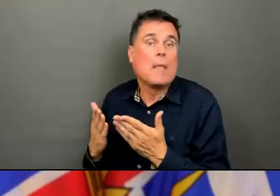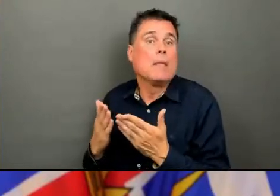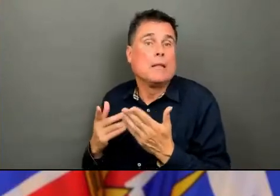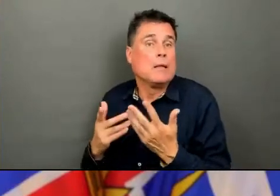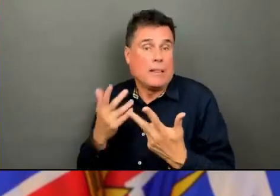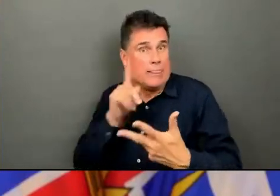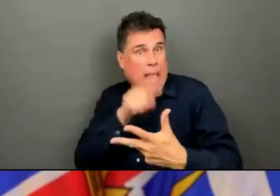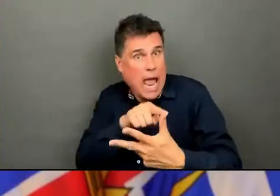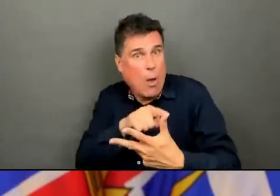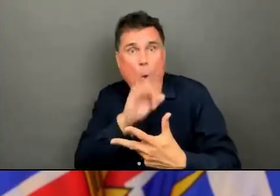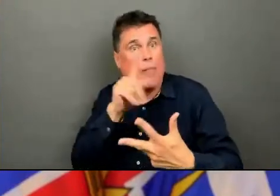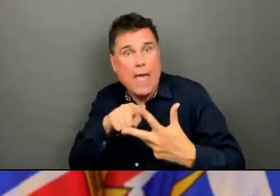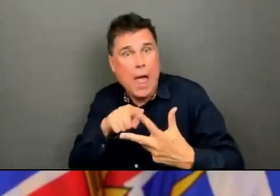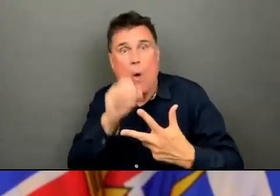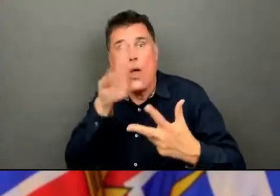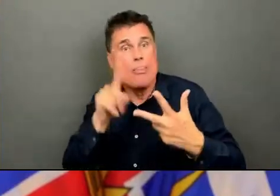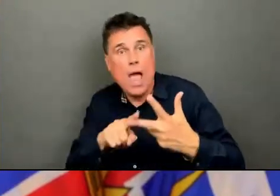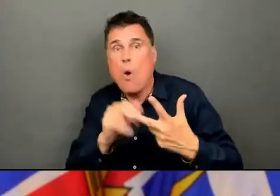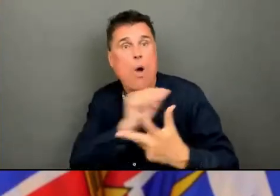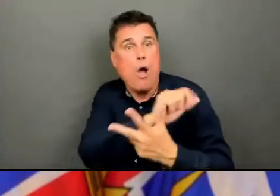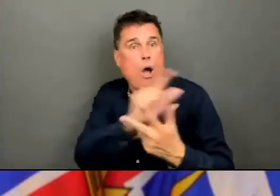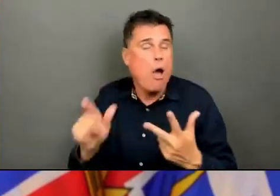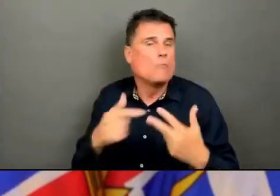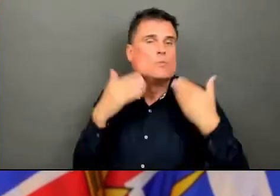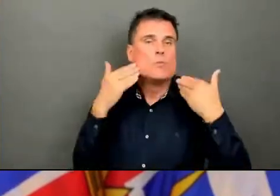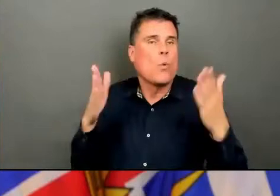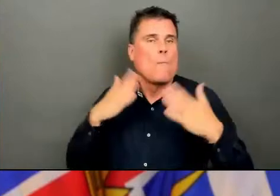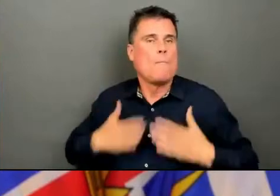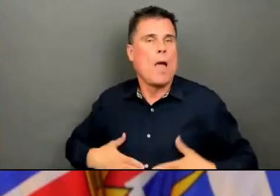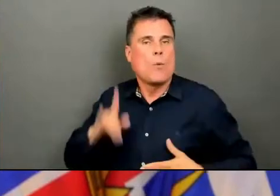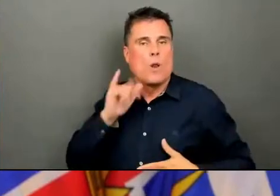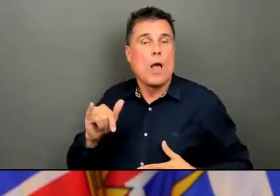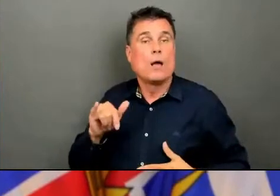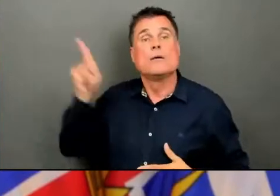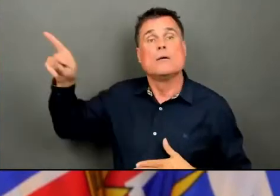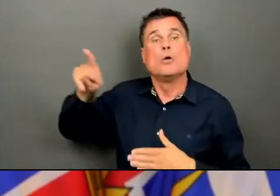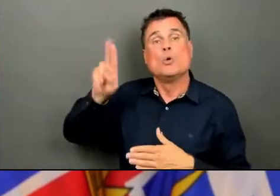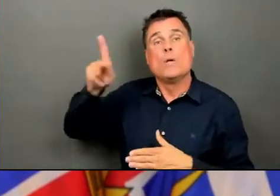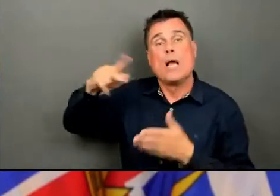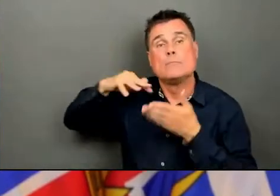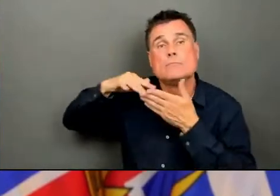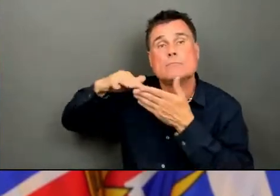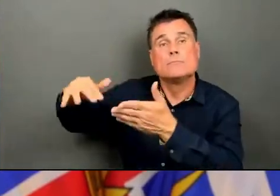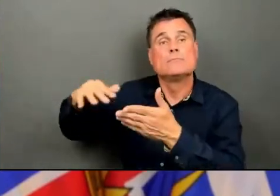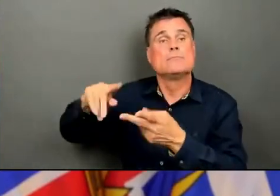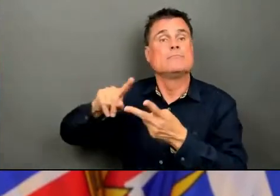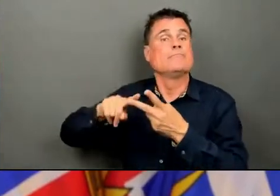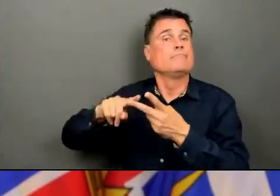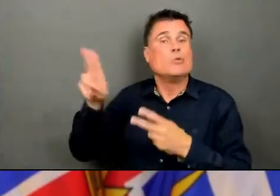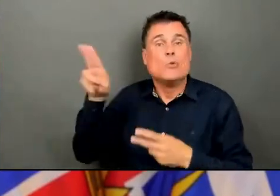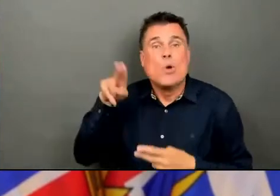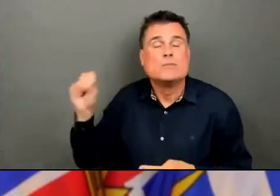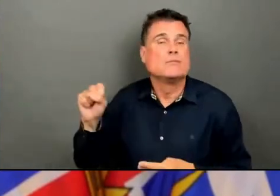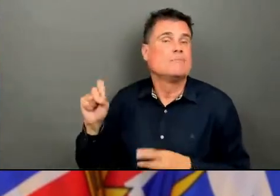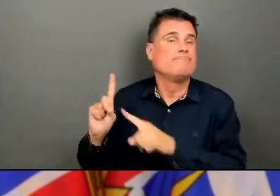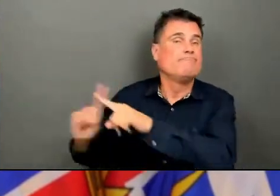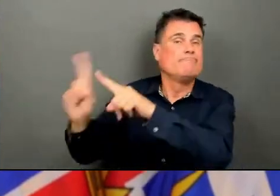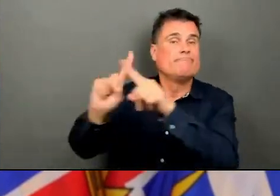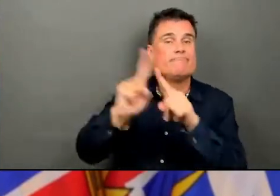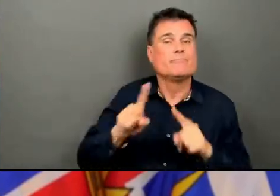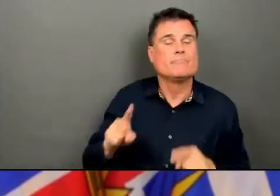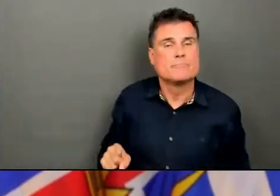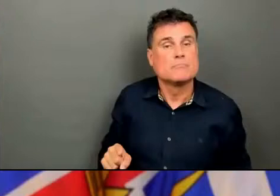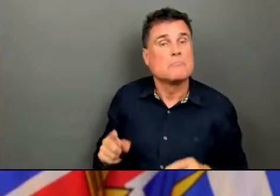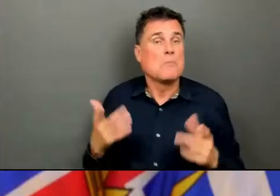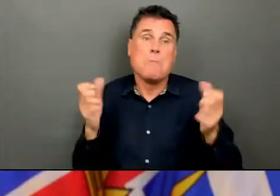both in the UK, here in Canada, in the US, looking at intervals as well. And it may be that people who got